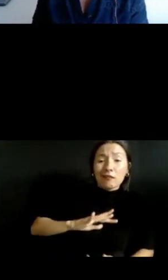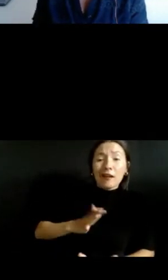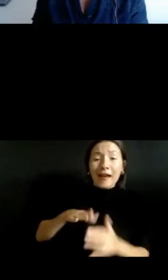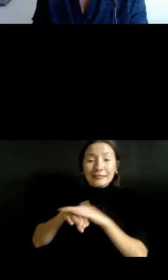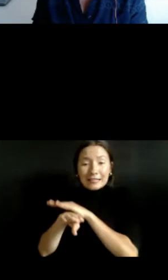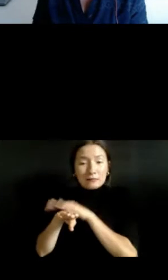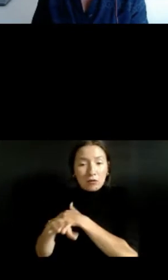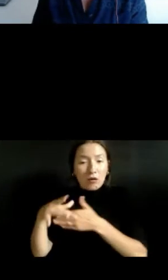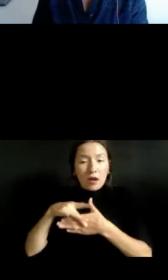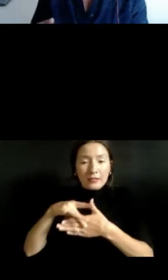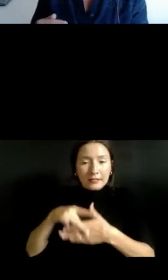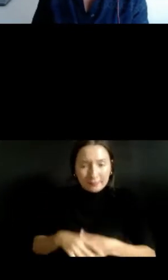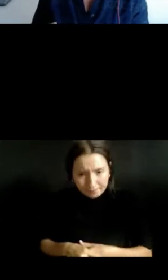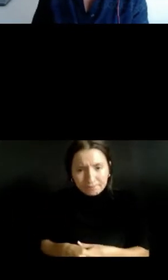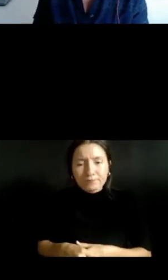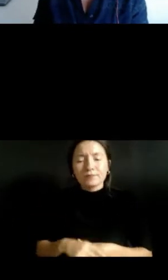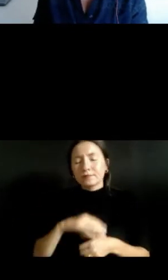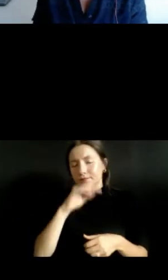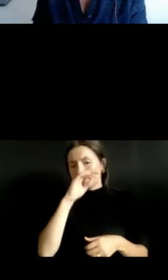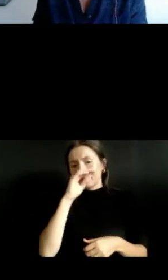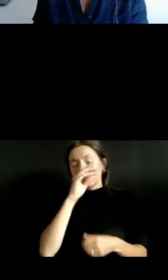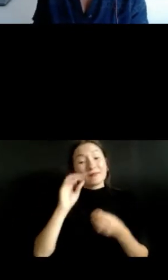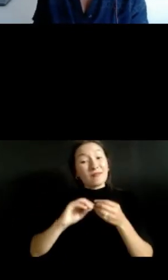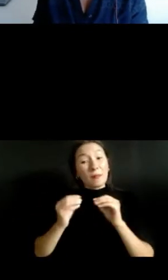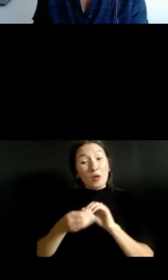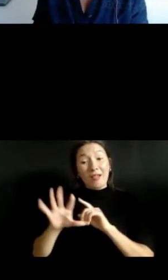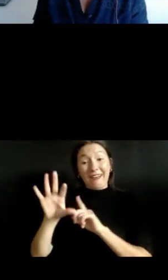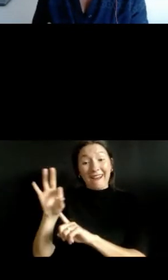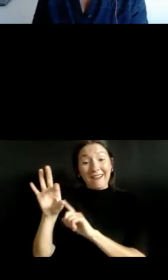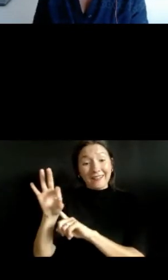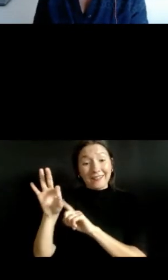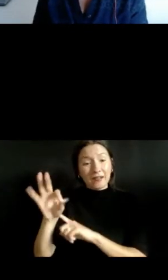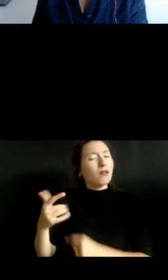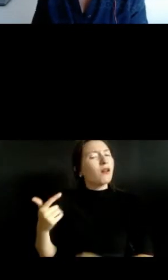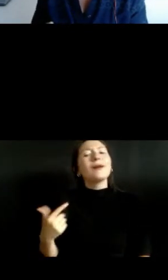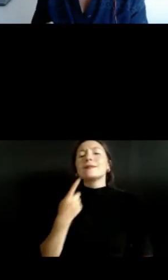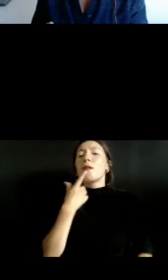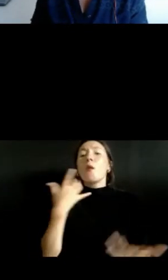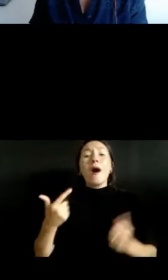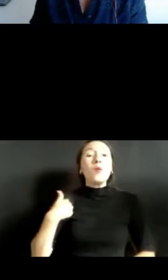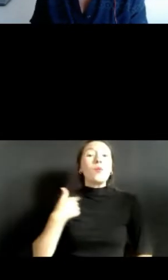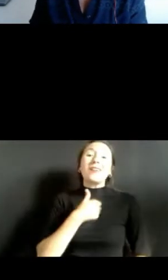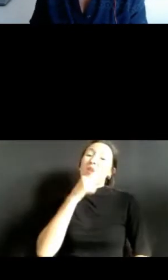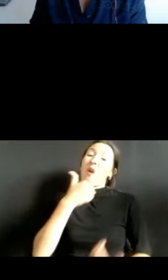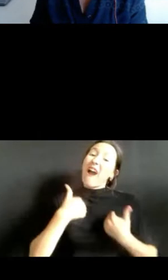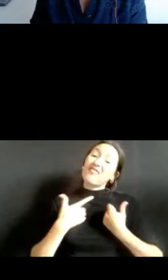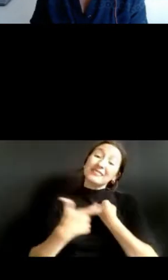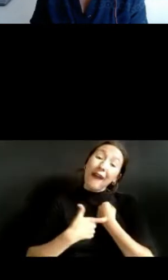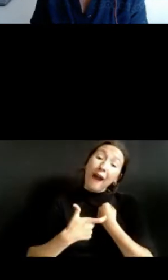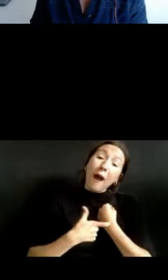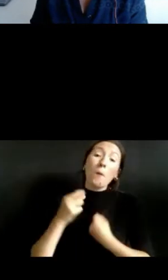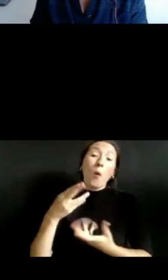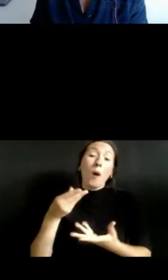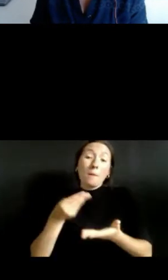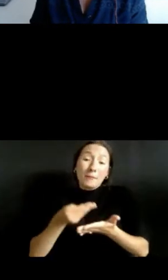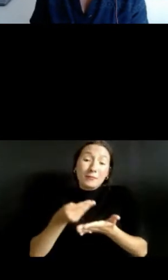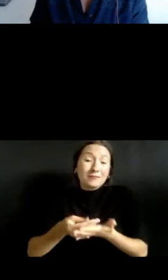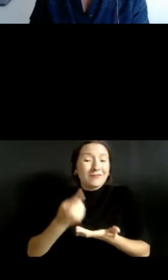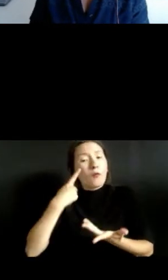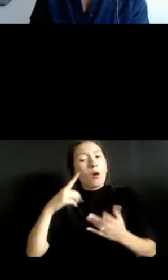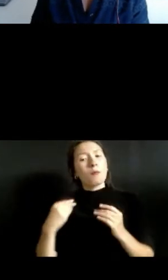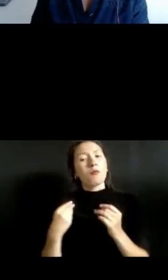list, is that we don't have the time or the budget to make e-learning accessible. Now, while I think it's important to be clear